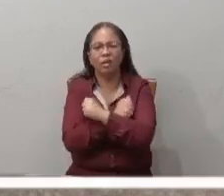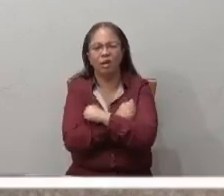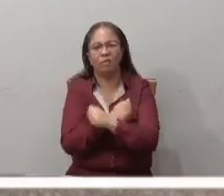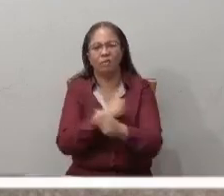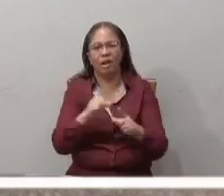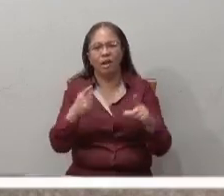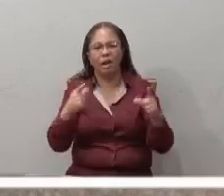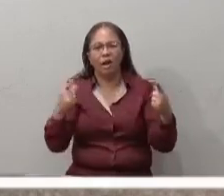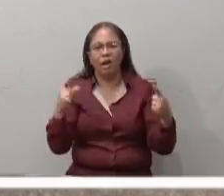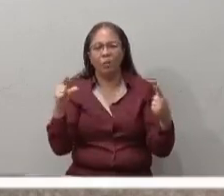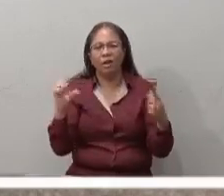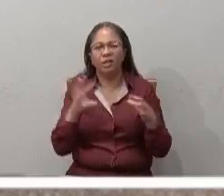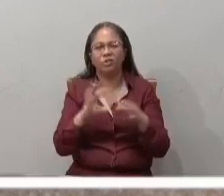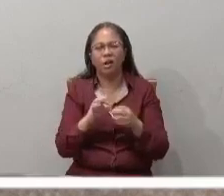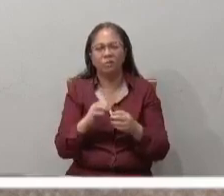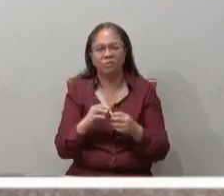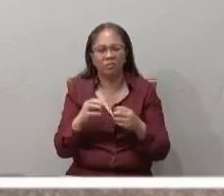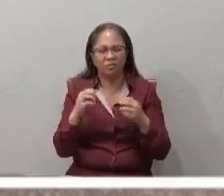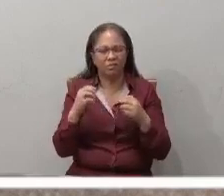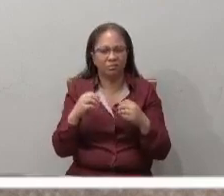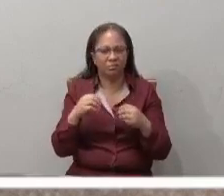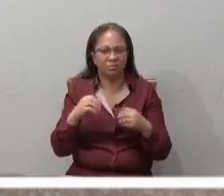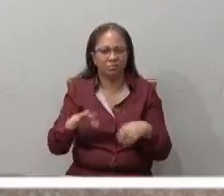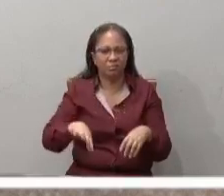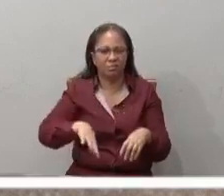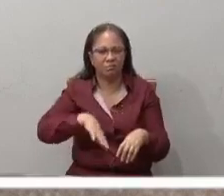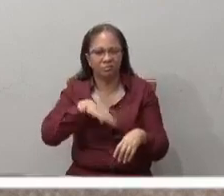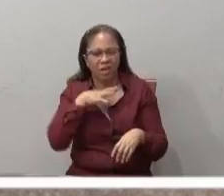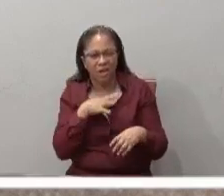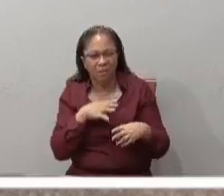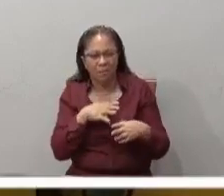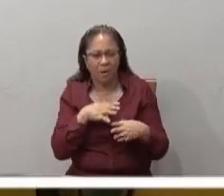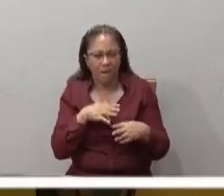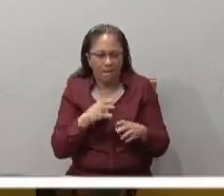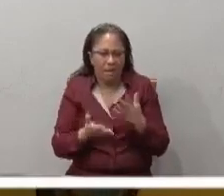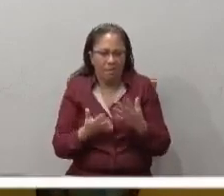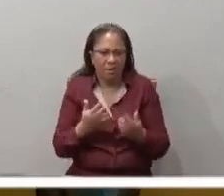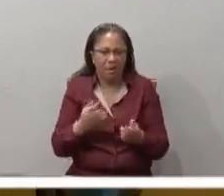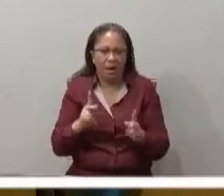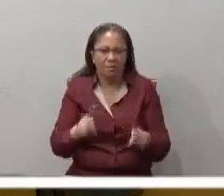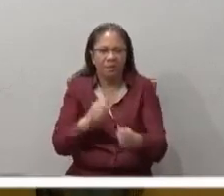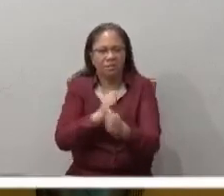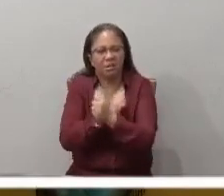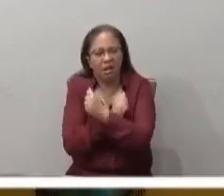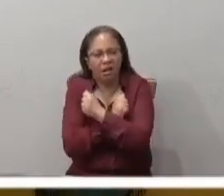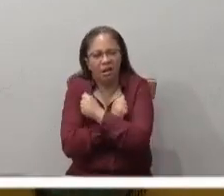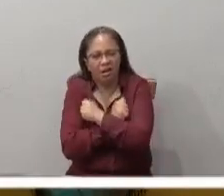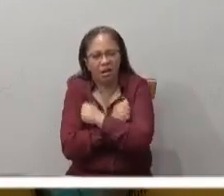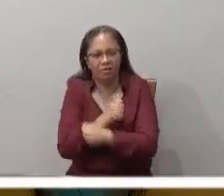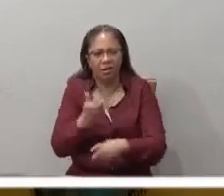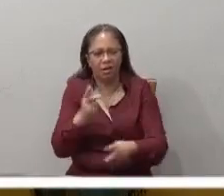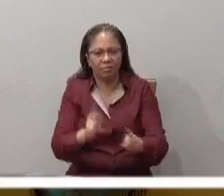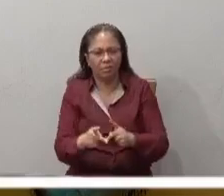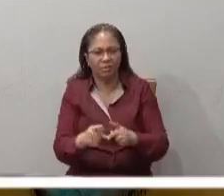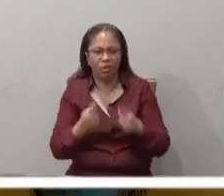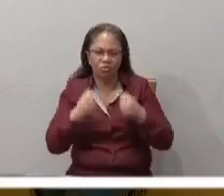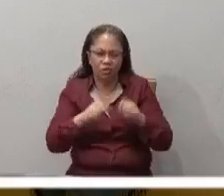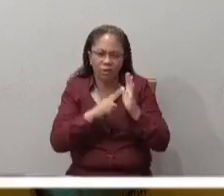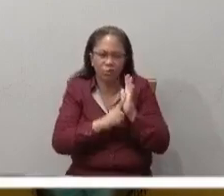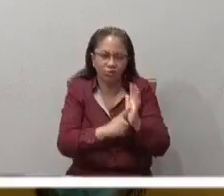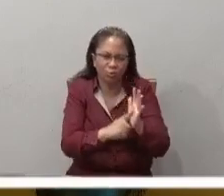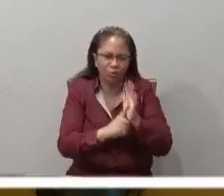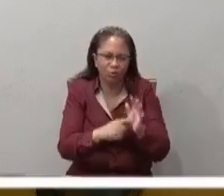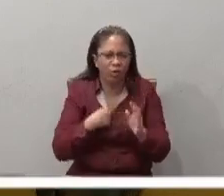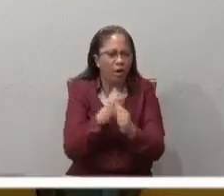and a language of frustration of a broken-hearted lover who has tried everything to convey love. But